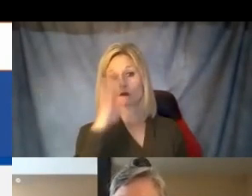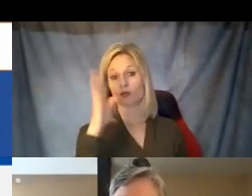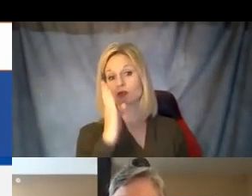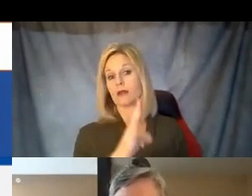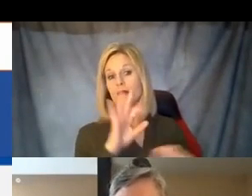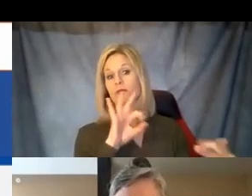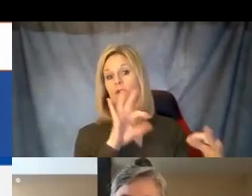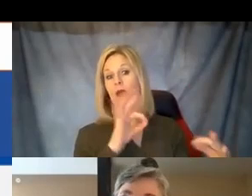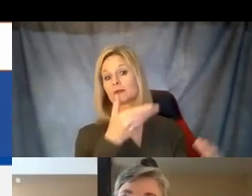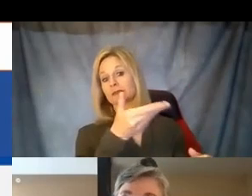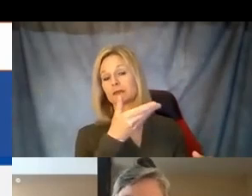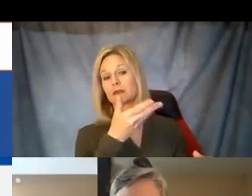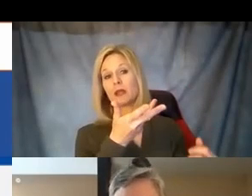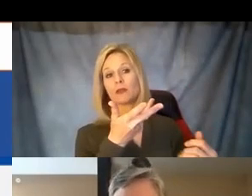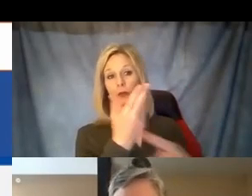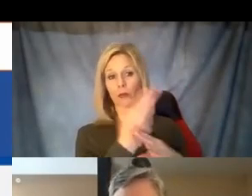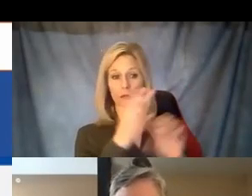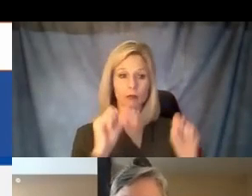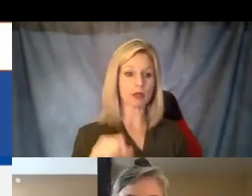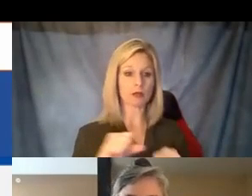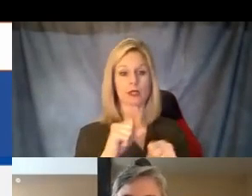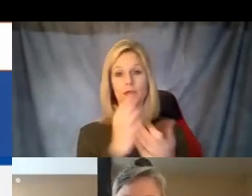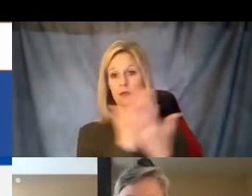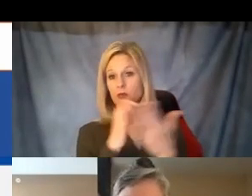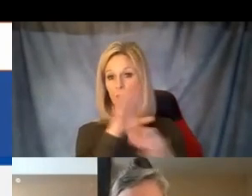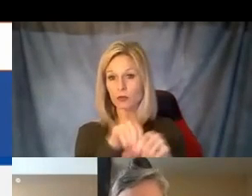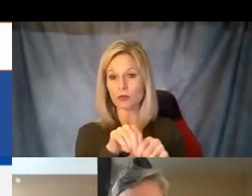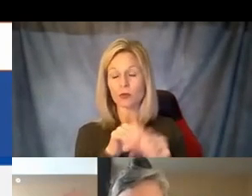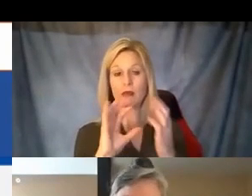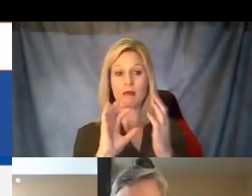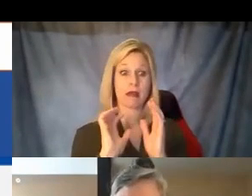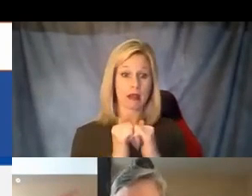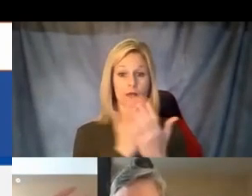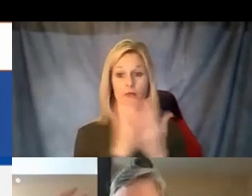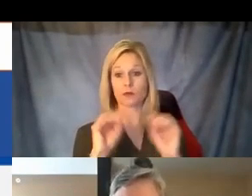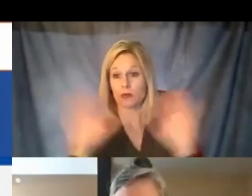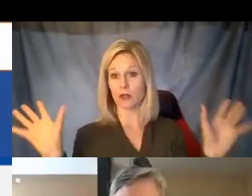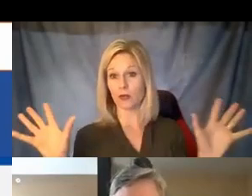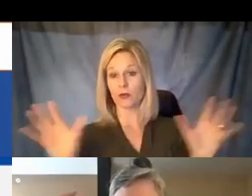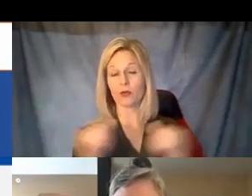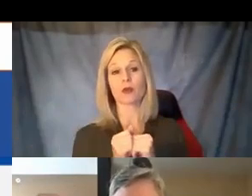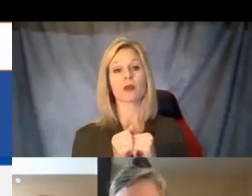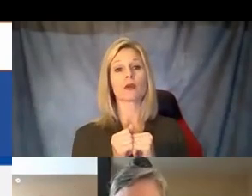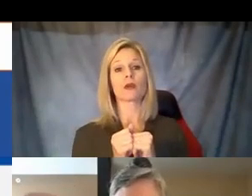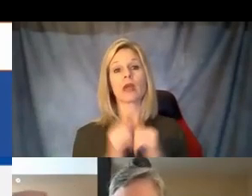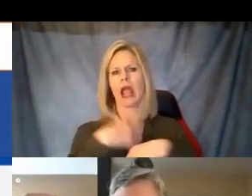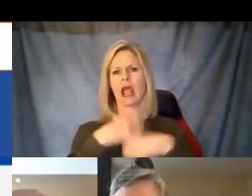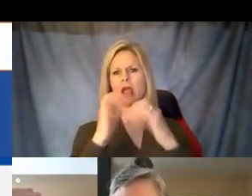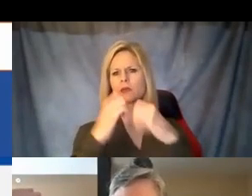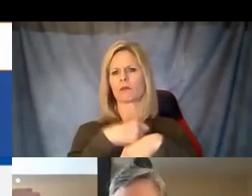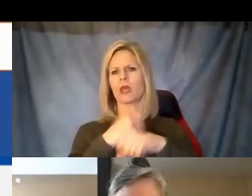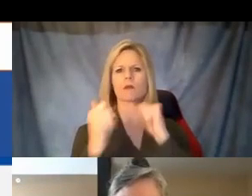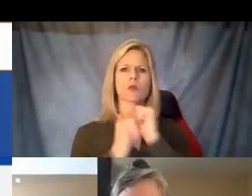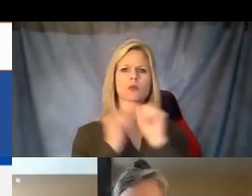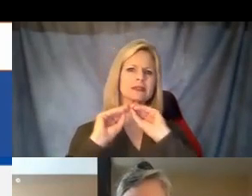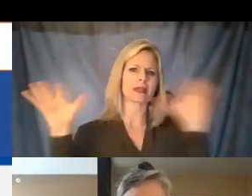about the usability, the features that you're including, how things are clear, how do you make it in the most clear, accessible